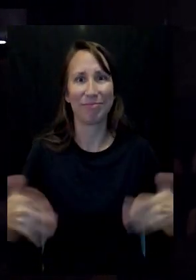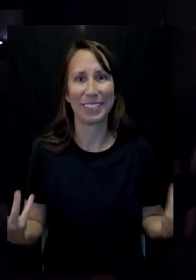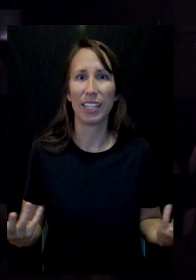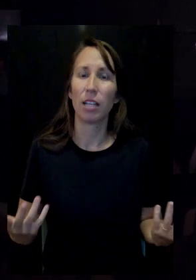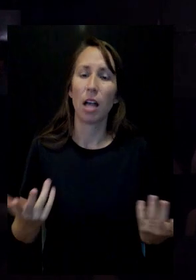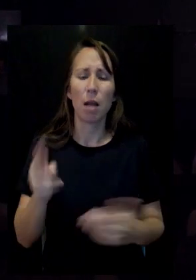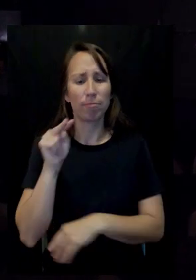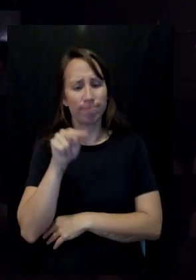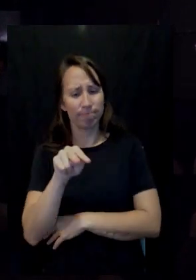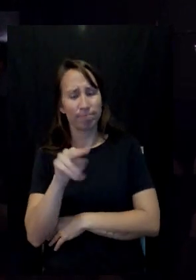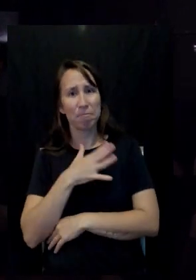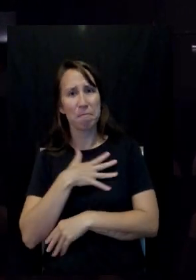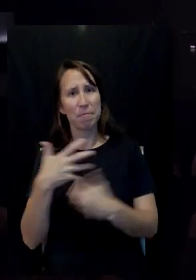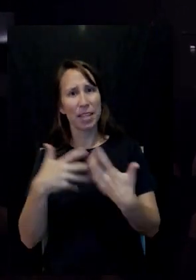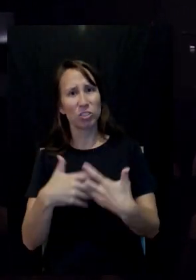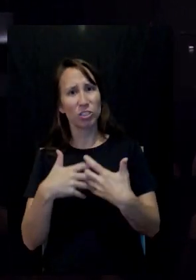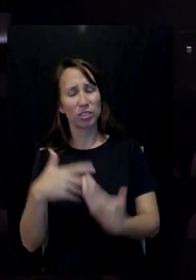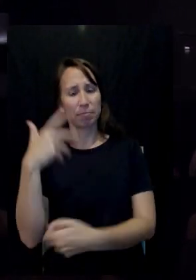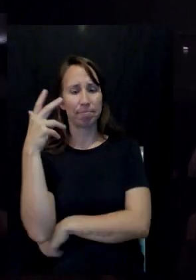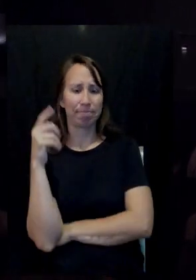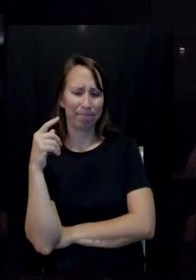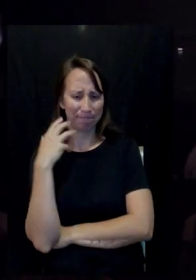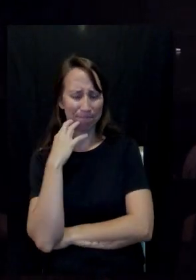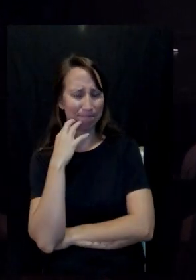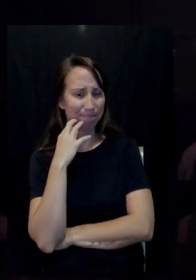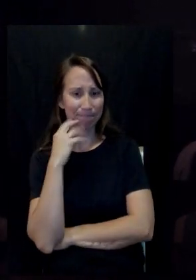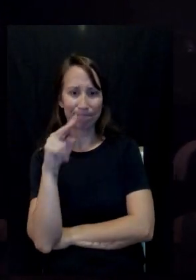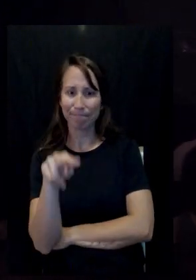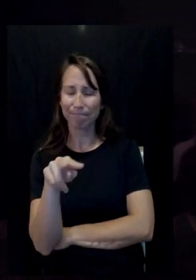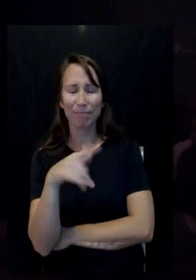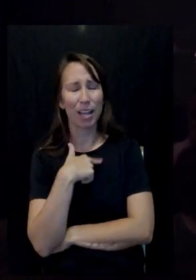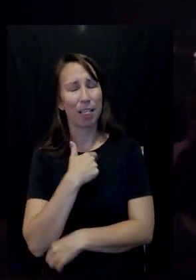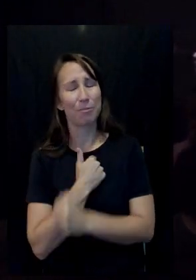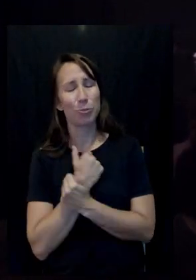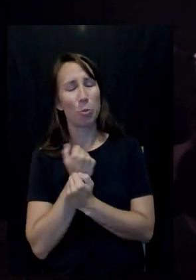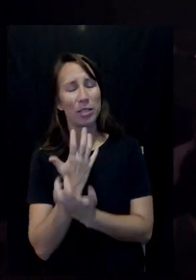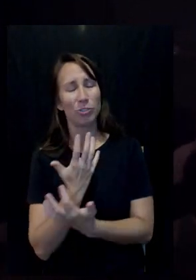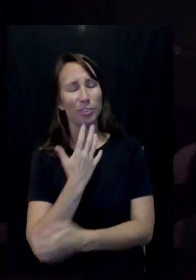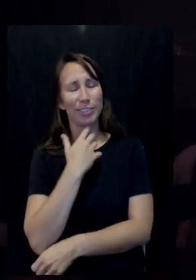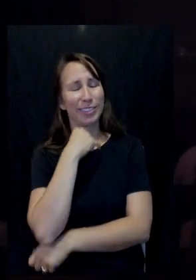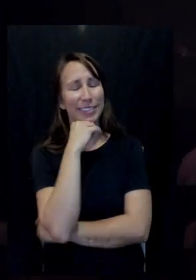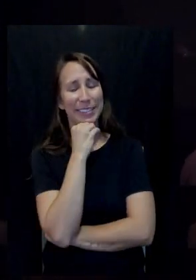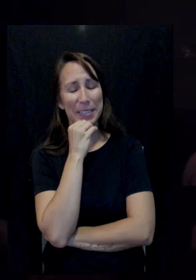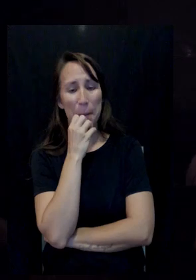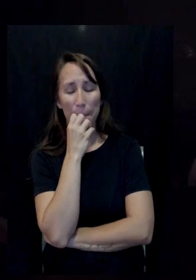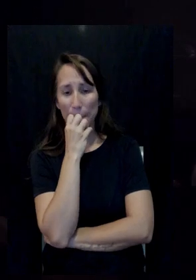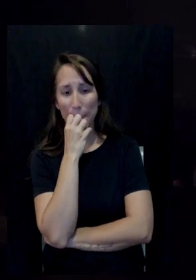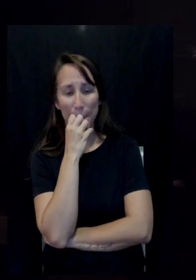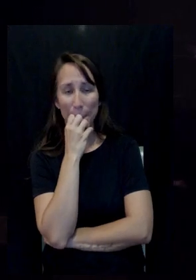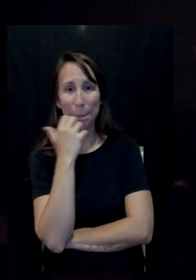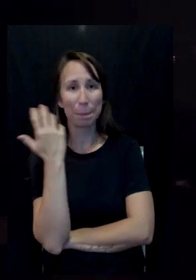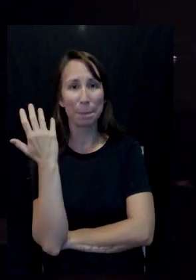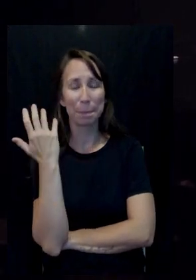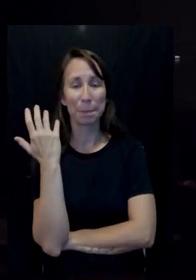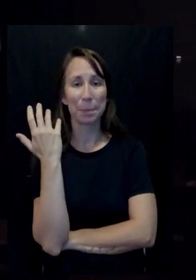But I was sitting there, I was looking at my little diesel engine that I love so much.